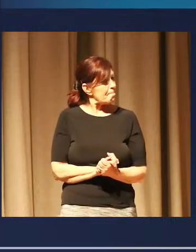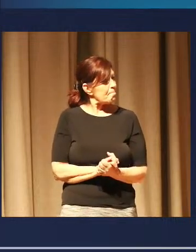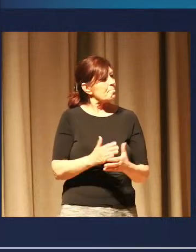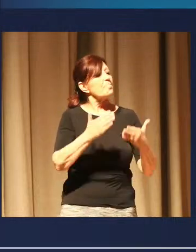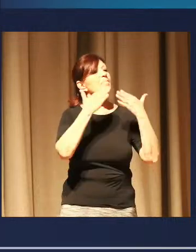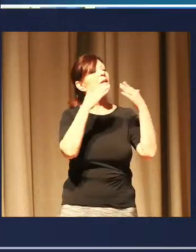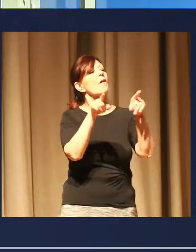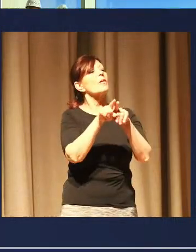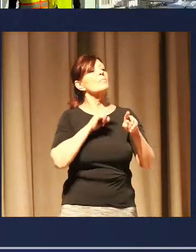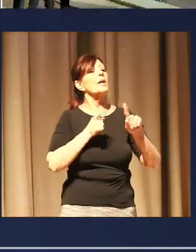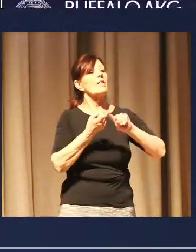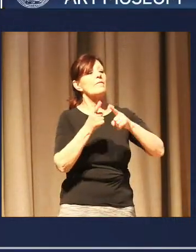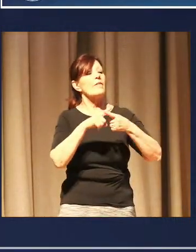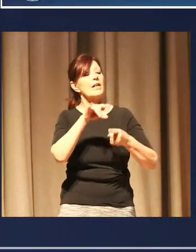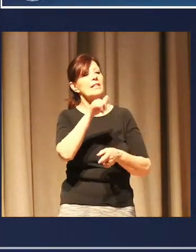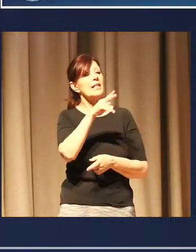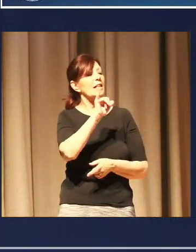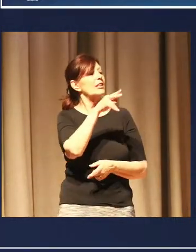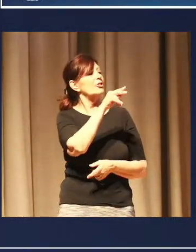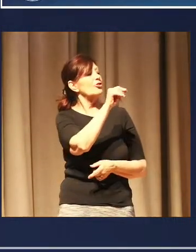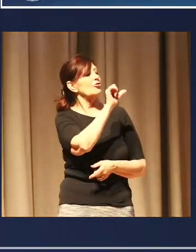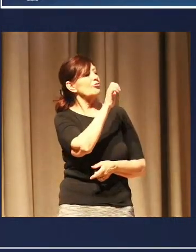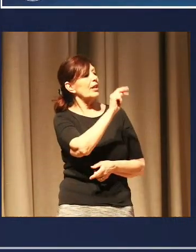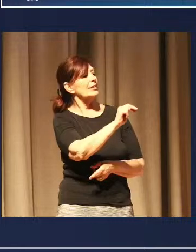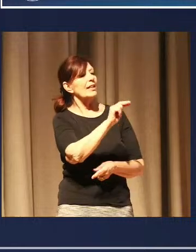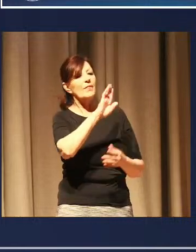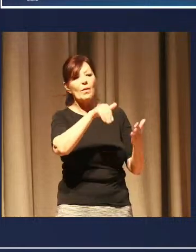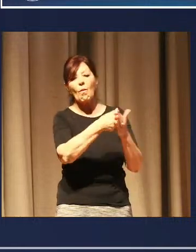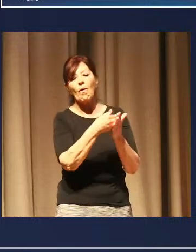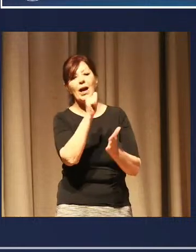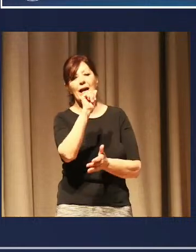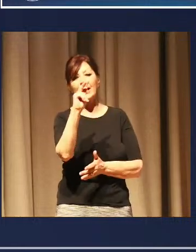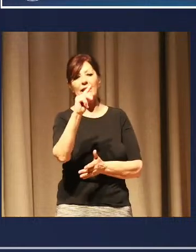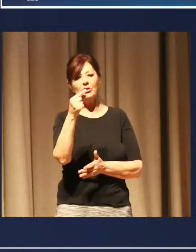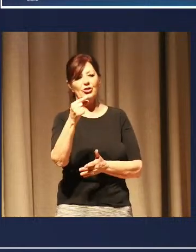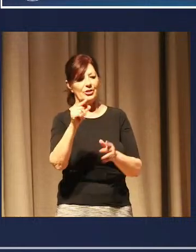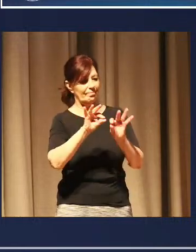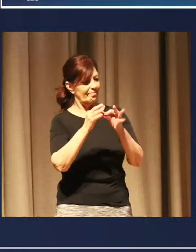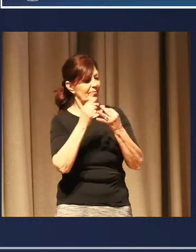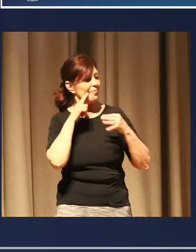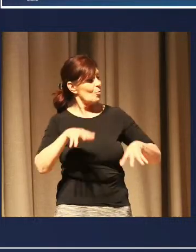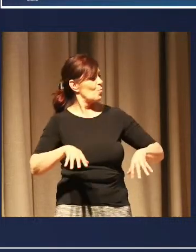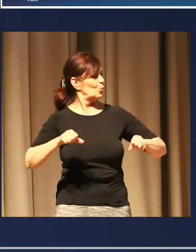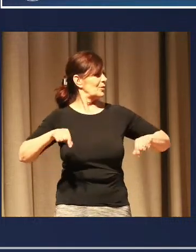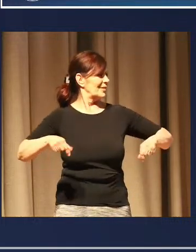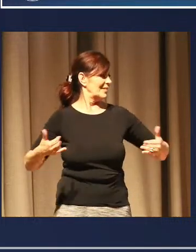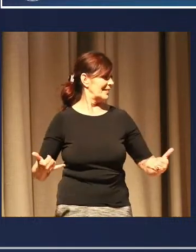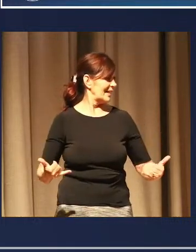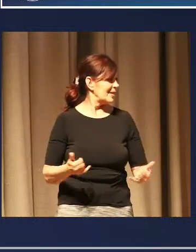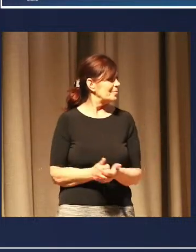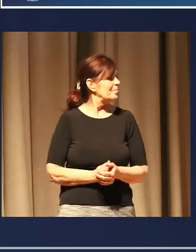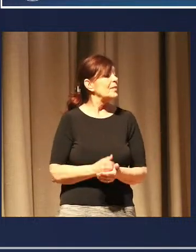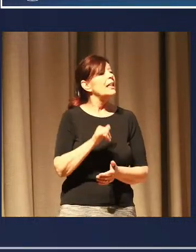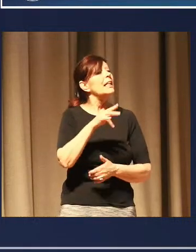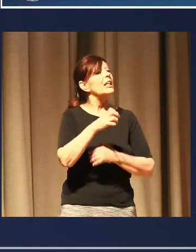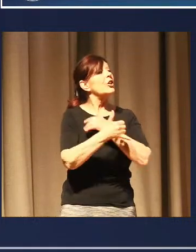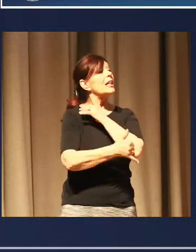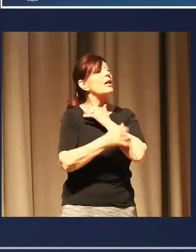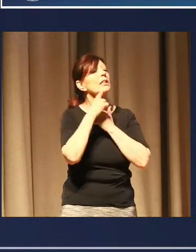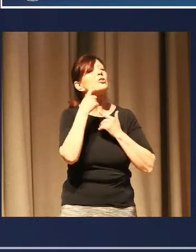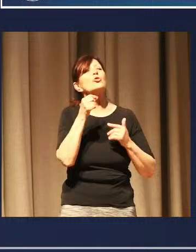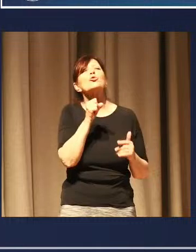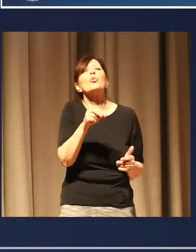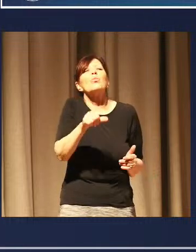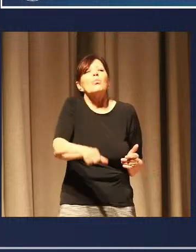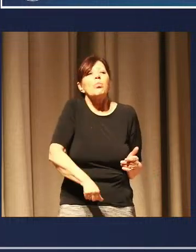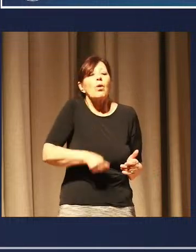Thank you also to my friend Yanni Seren and the entire AKG Art Museum family for hosting us here today. Erie County is so proud to